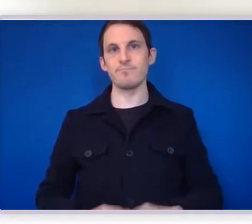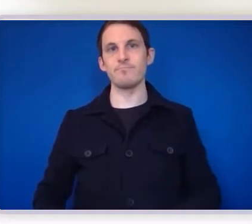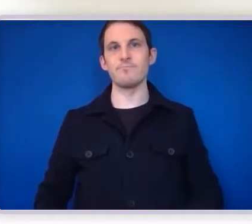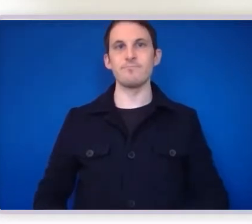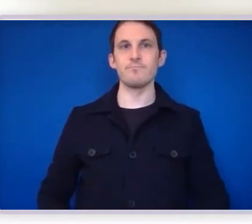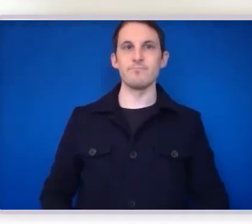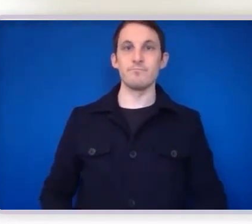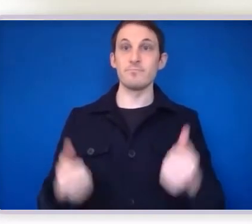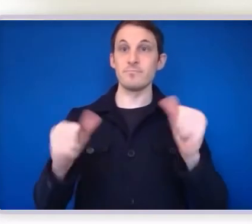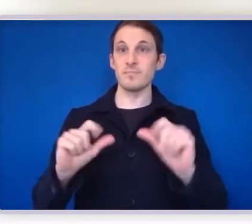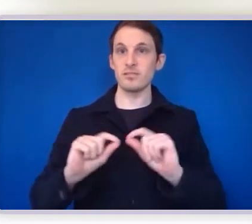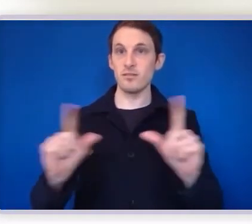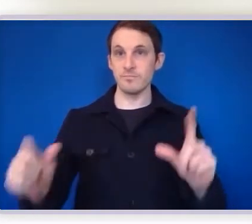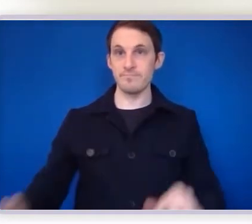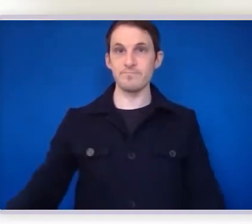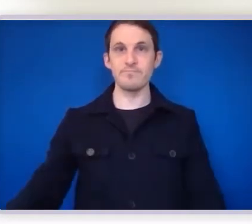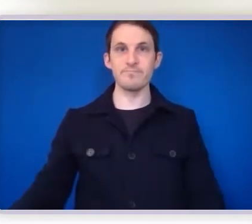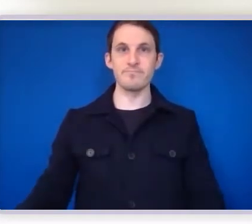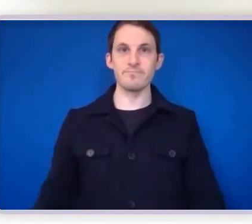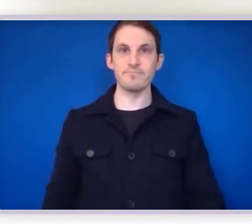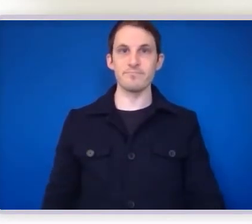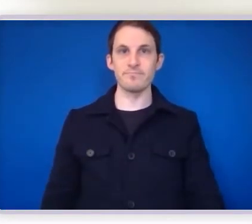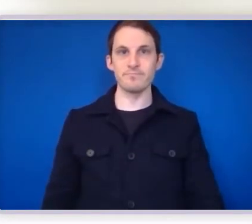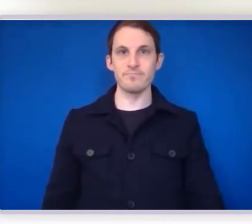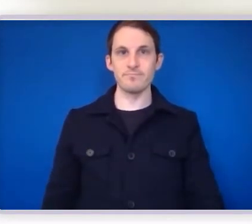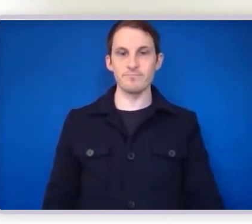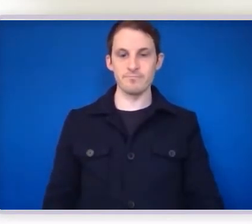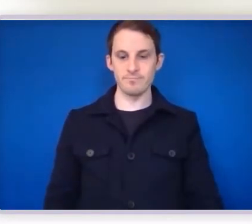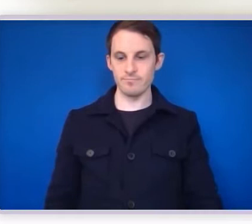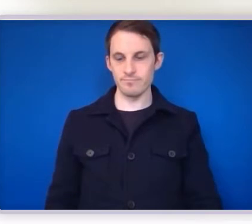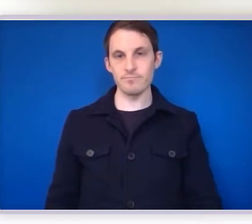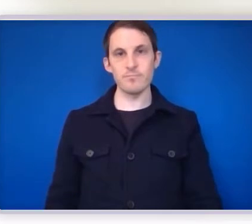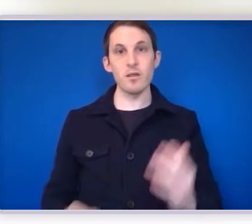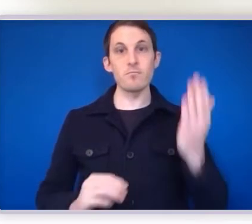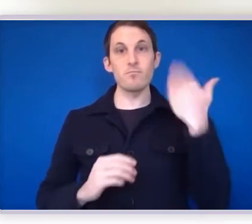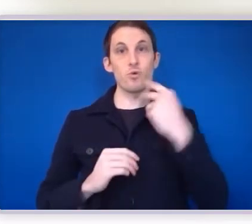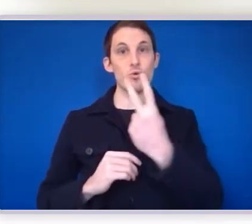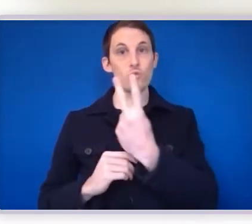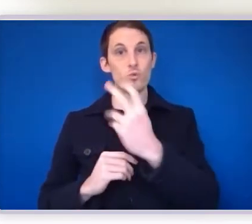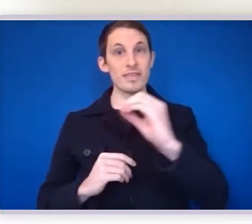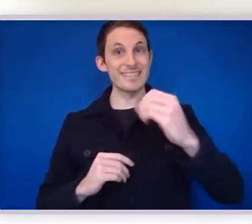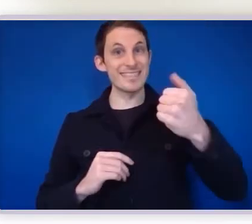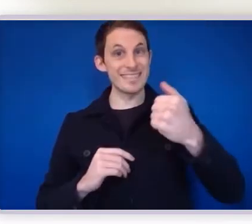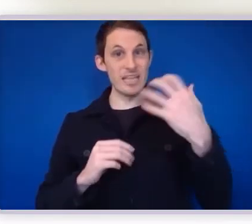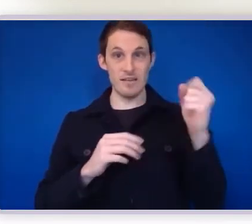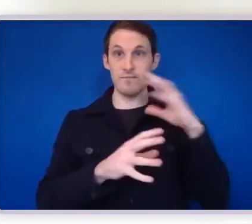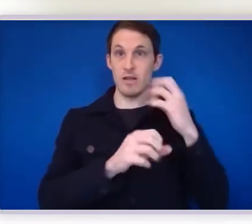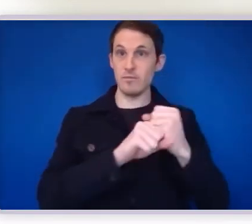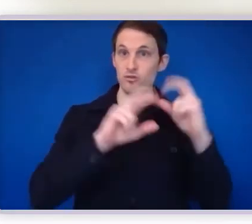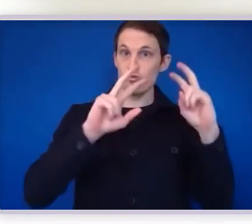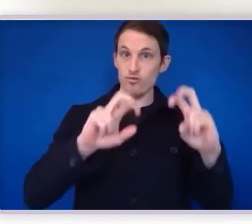Next slide. So back in 2016, there was a parliamentary inquiry that recommended the creation of this